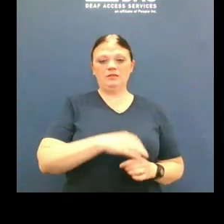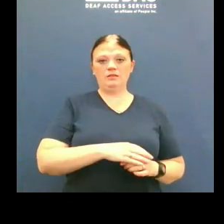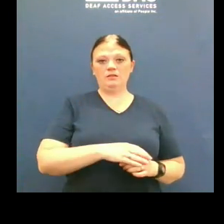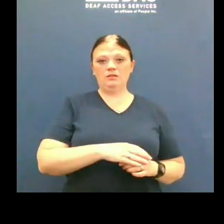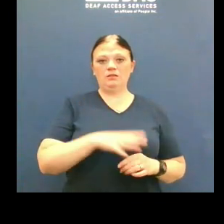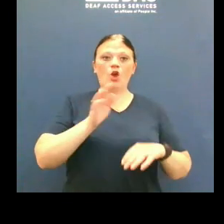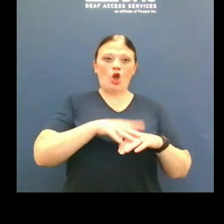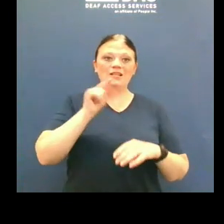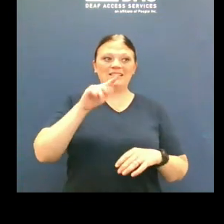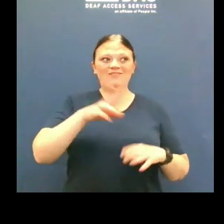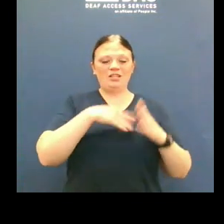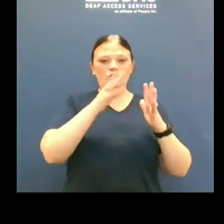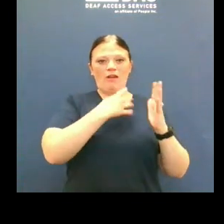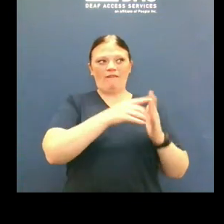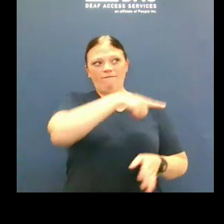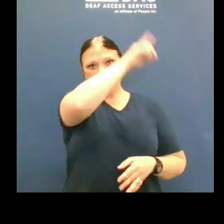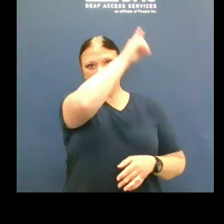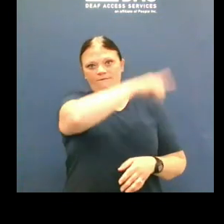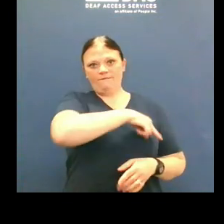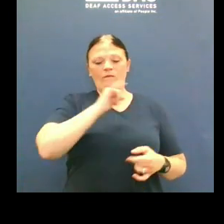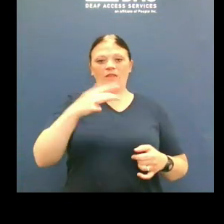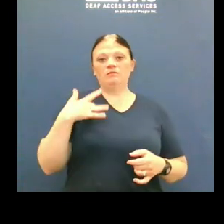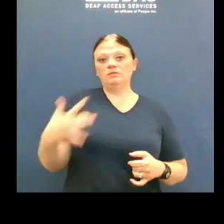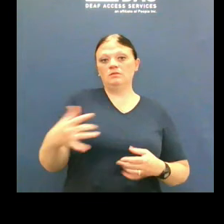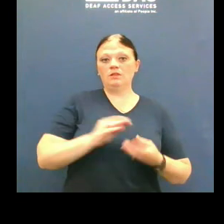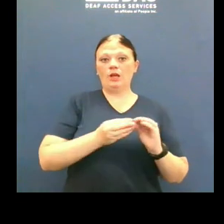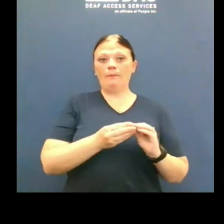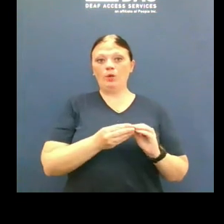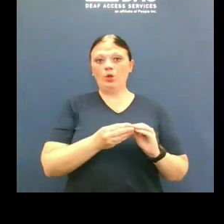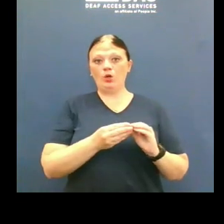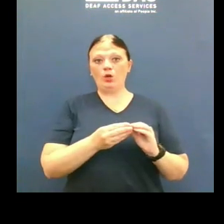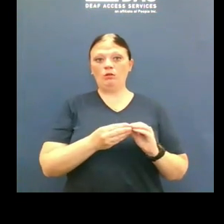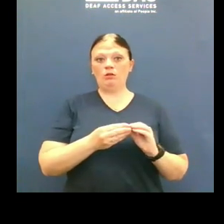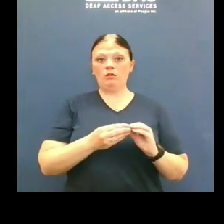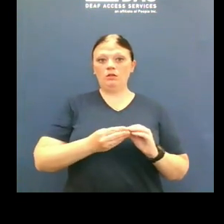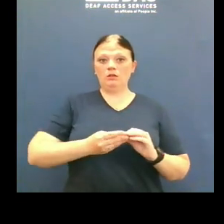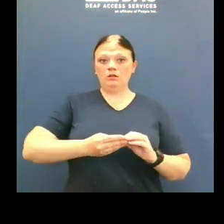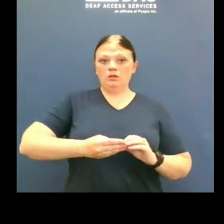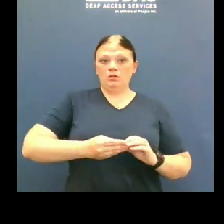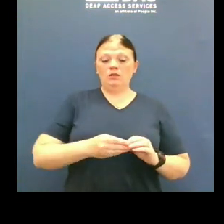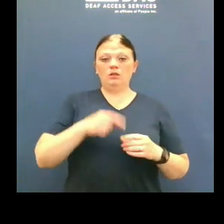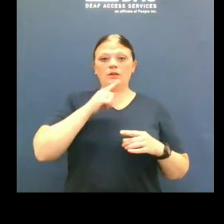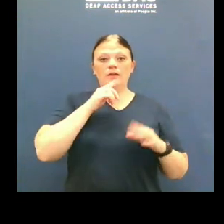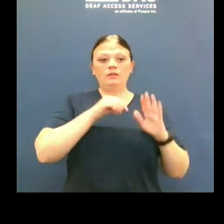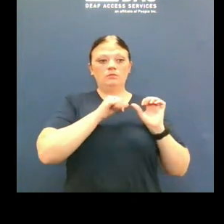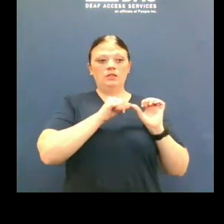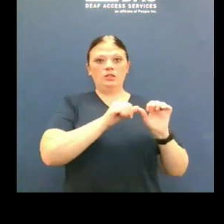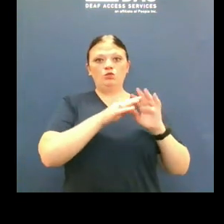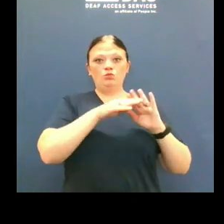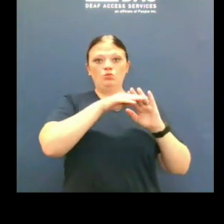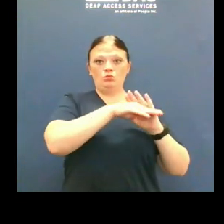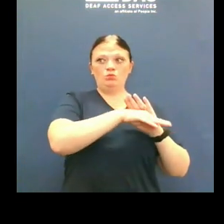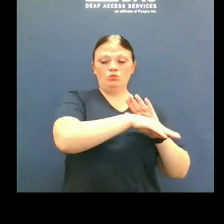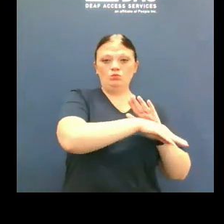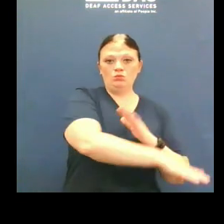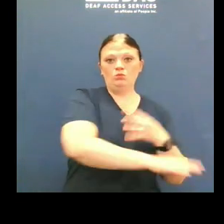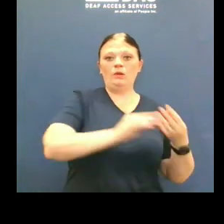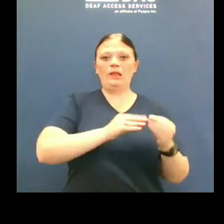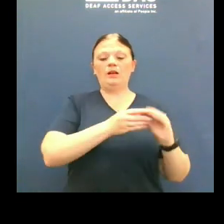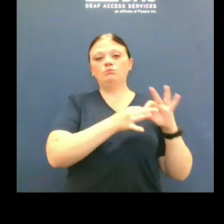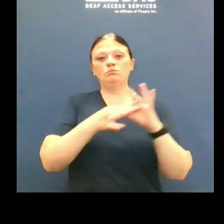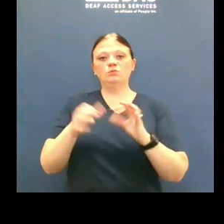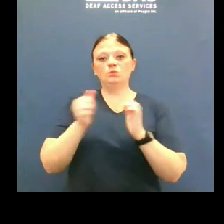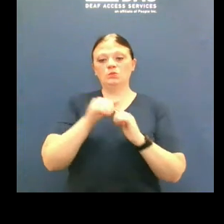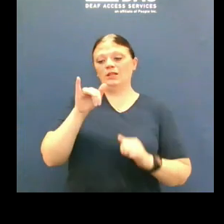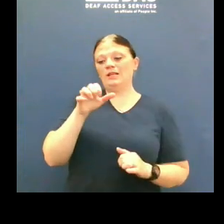on TV right now, that trend number with regards to patients keeps going down. The numbers associated